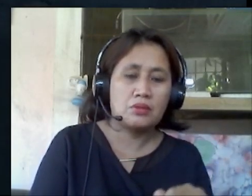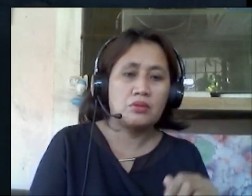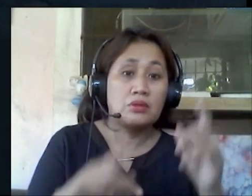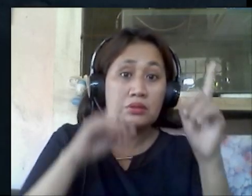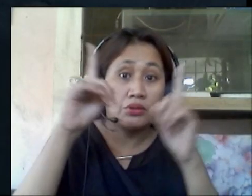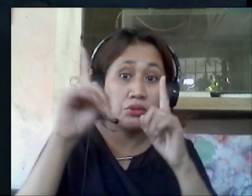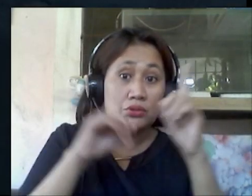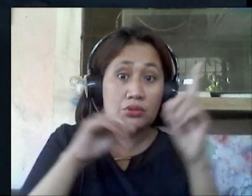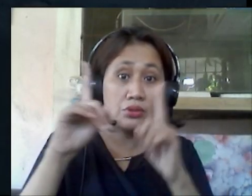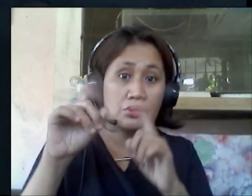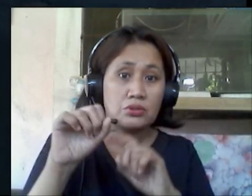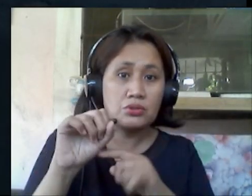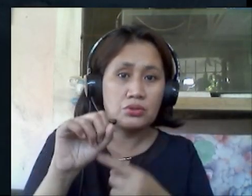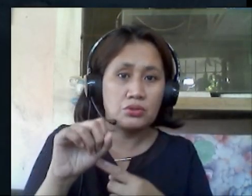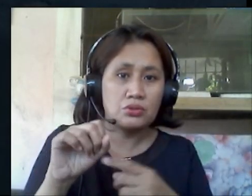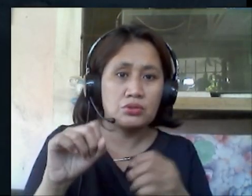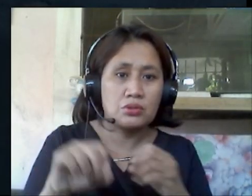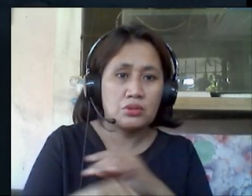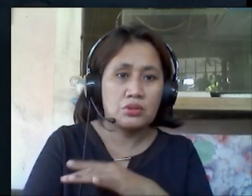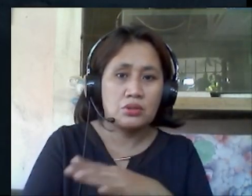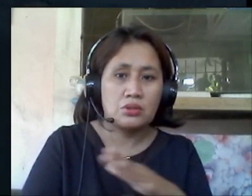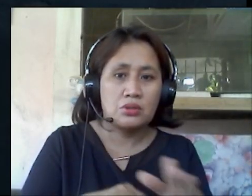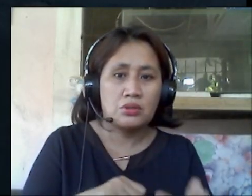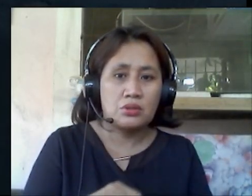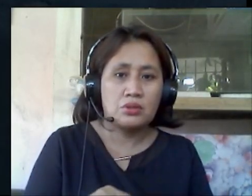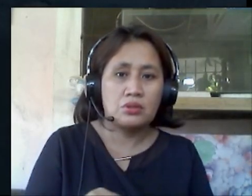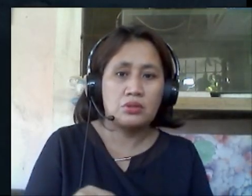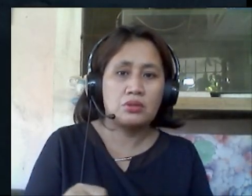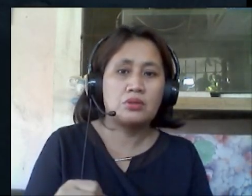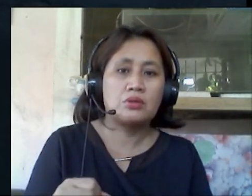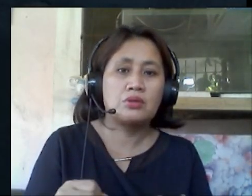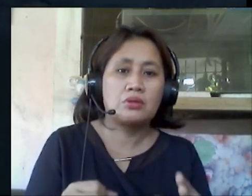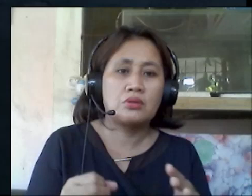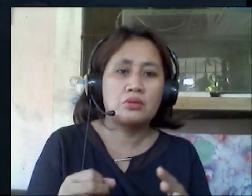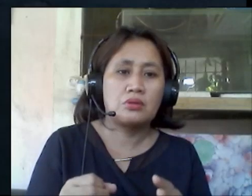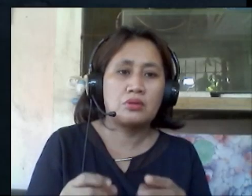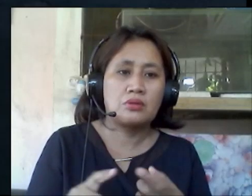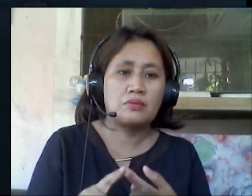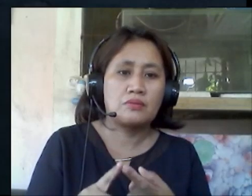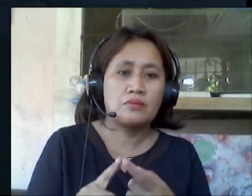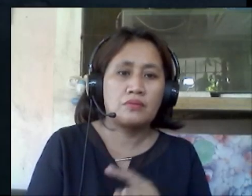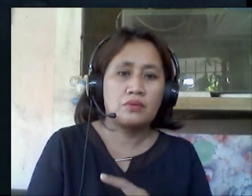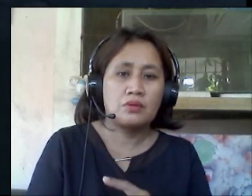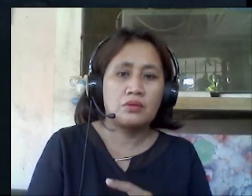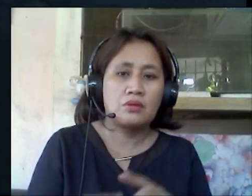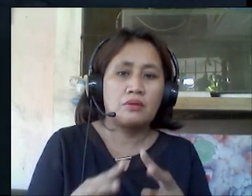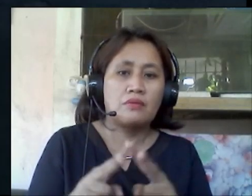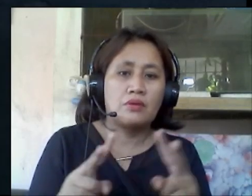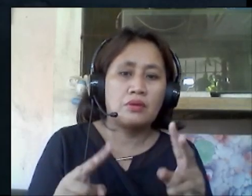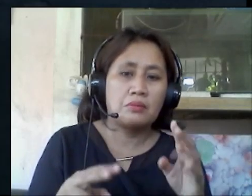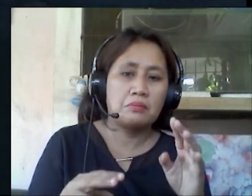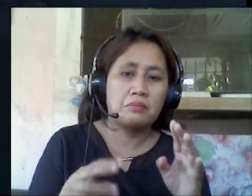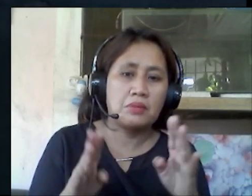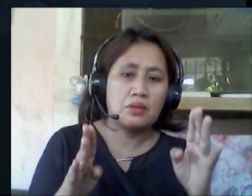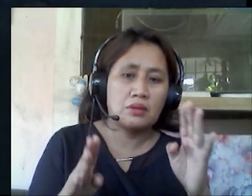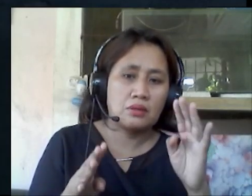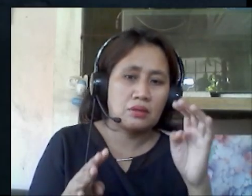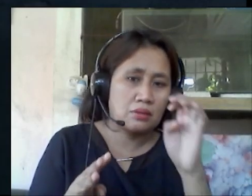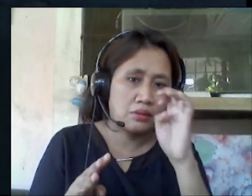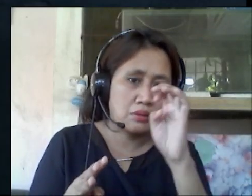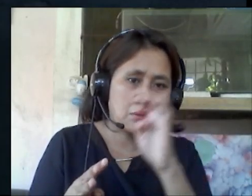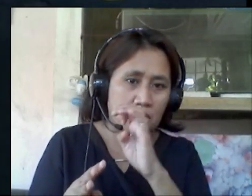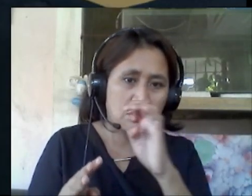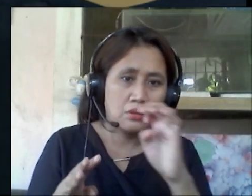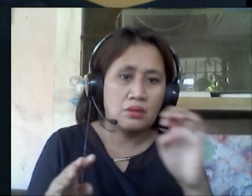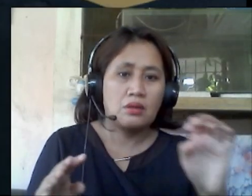source was published by a press company named after the little brown mammo with very big eyes, which can be found